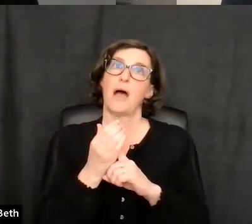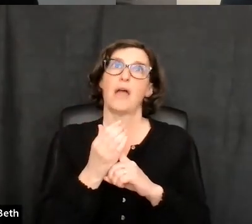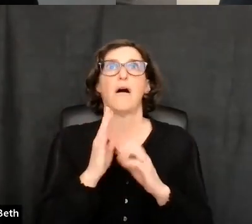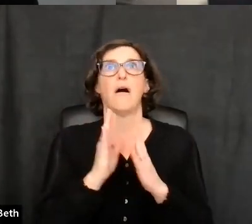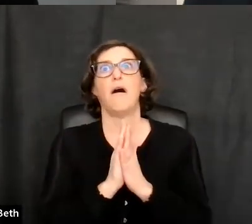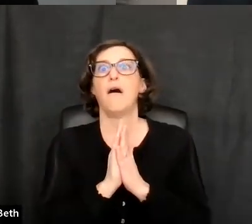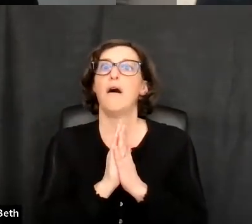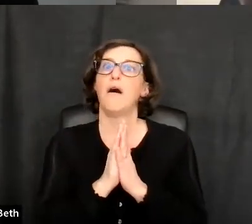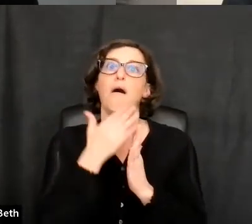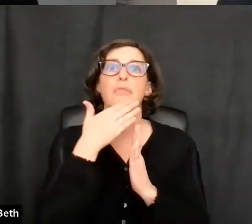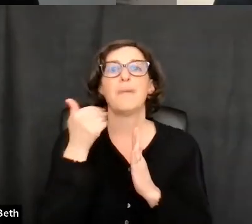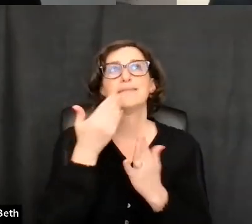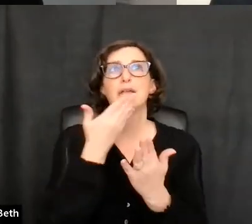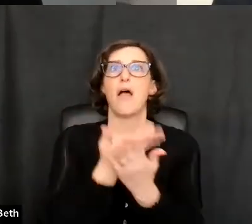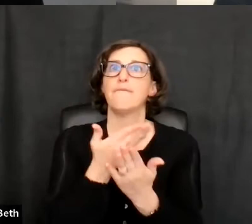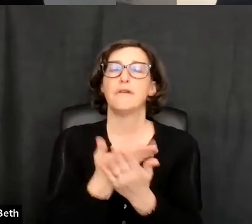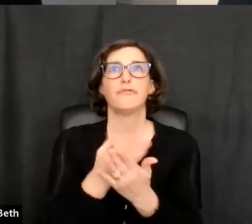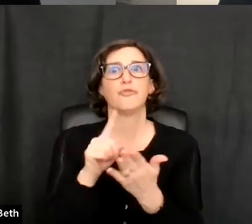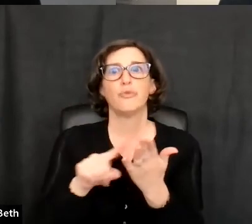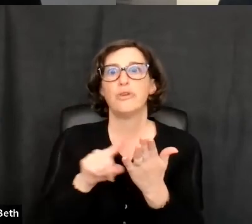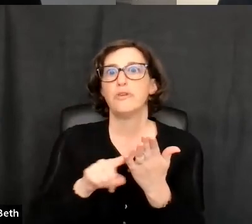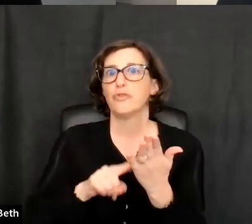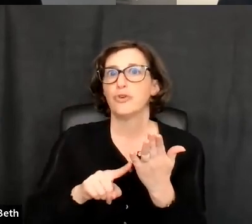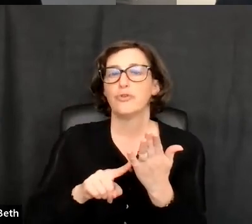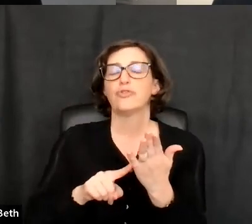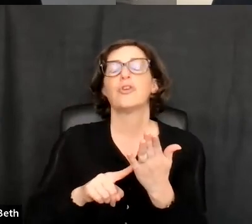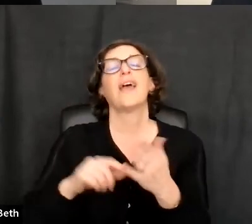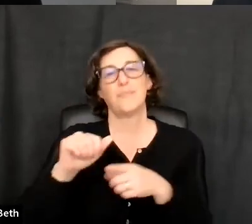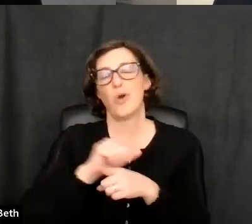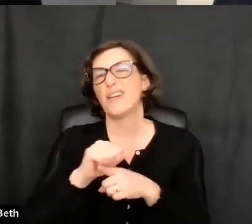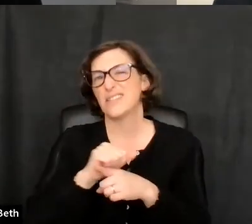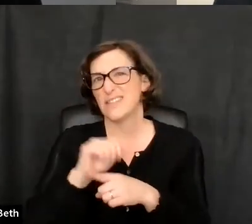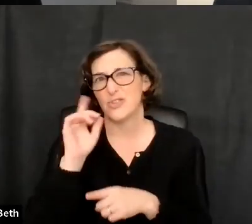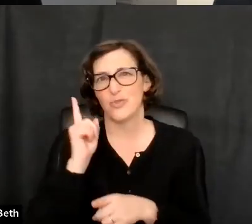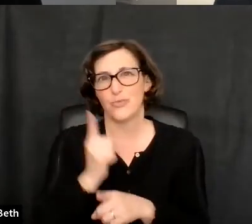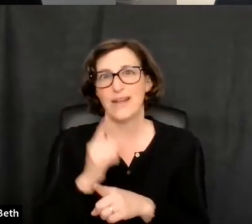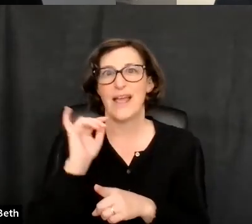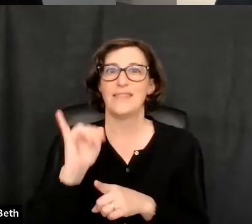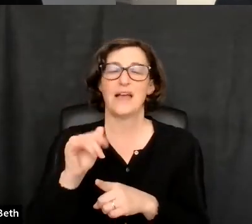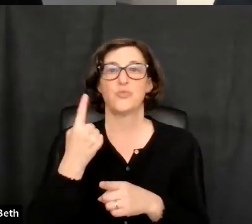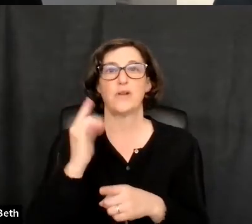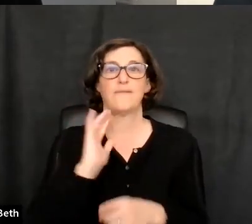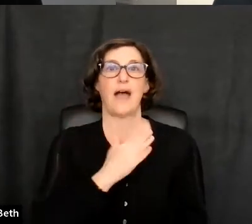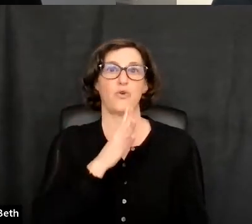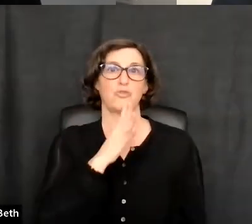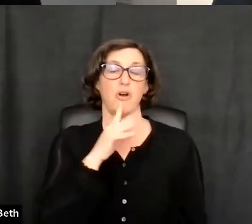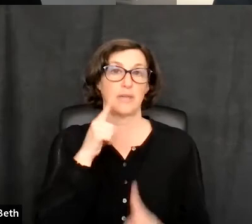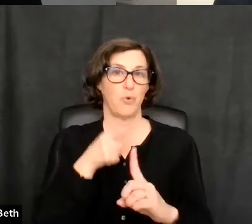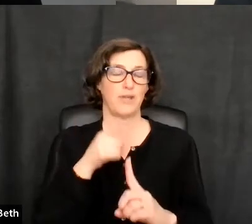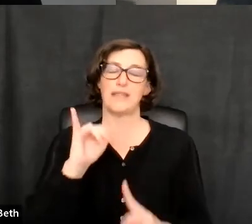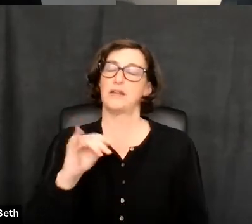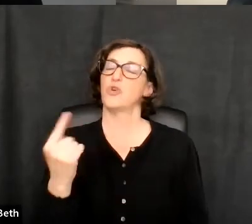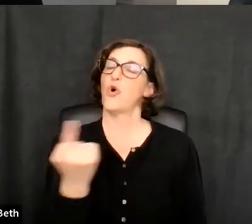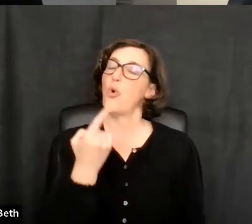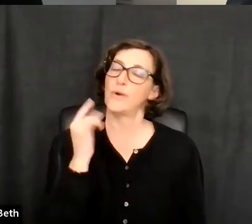fetishizing evidence-based research, evidence-based practices, right? Like that's one of our talking points, it always is. Right. And